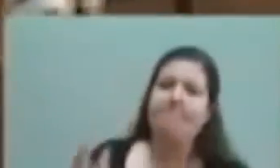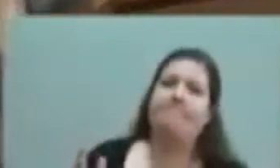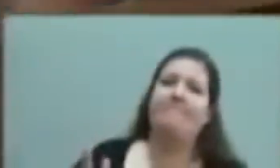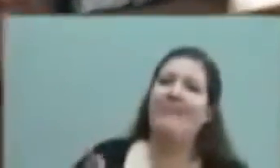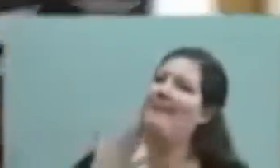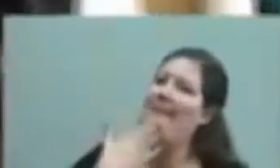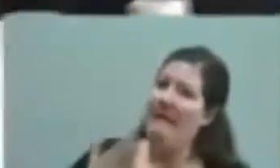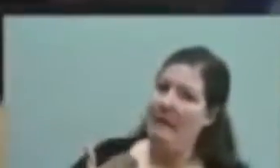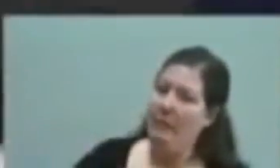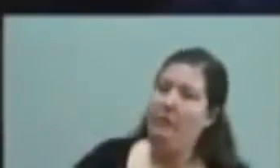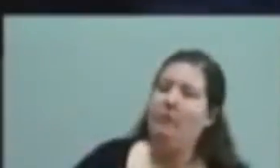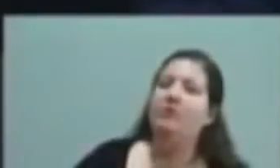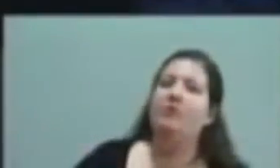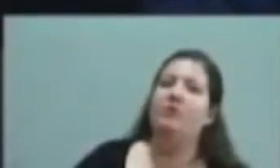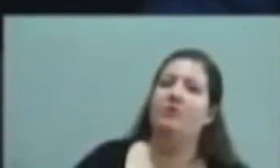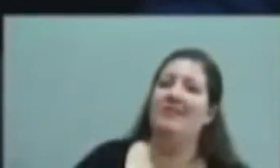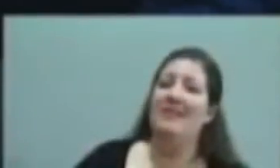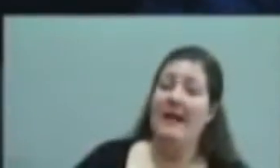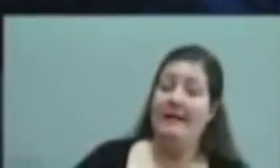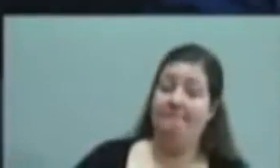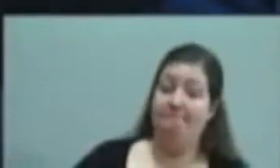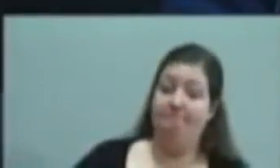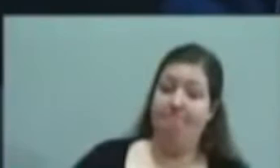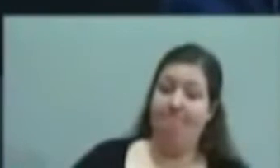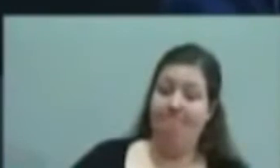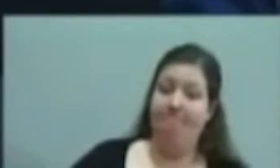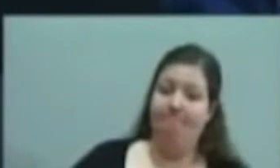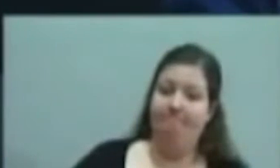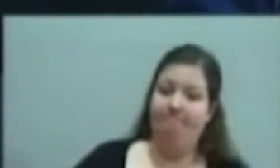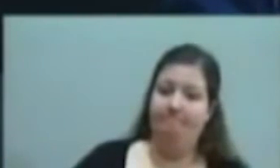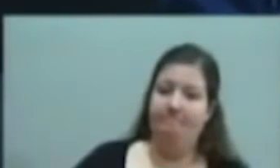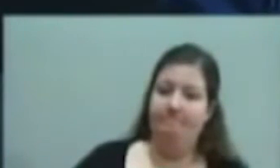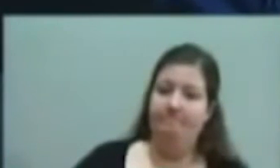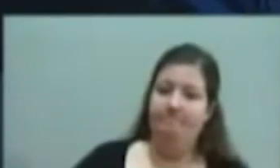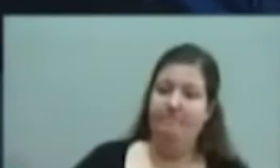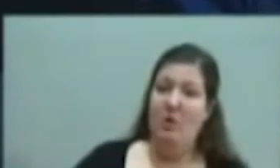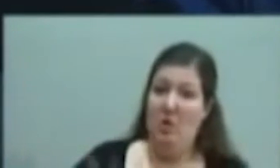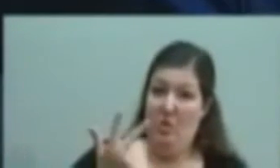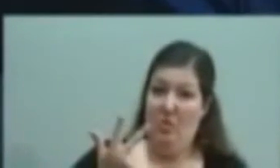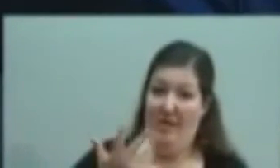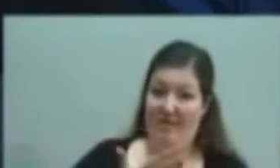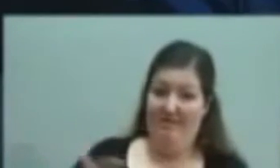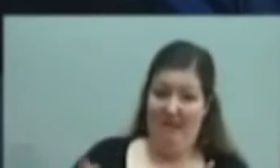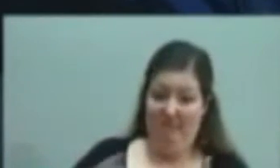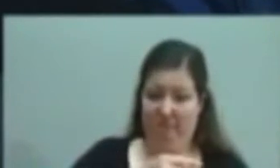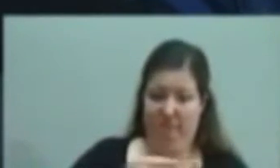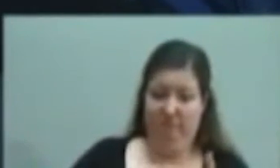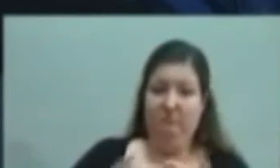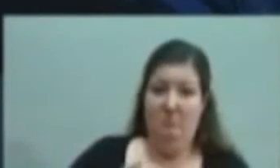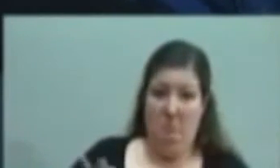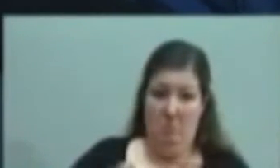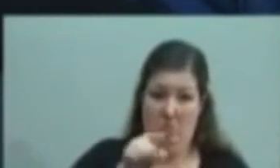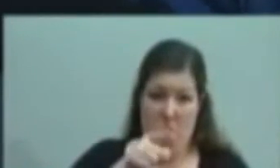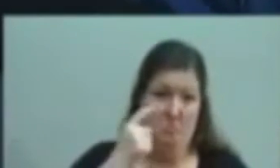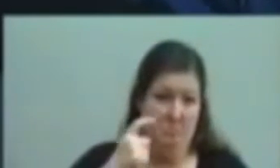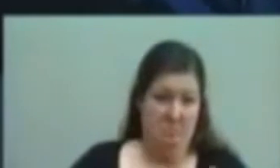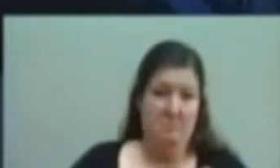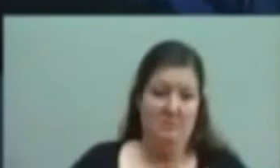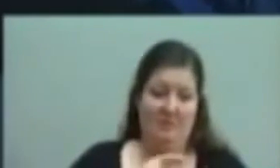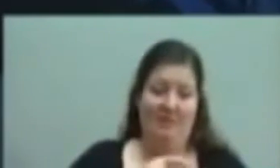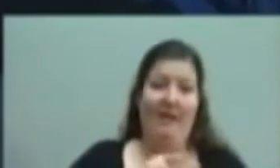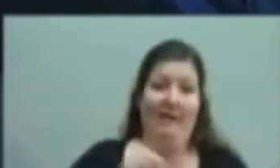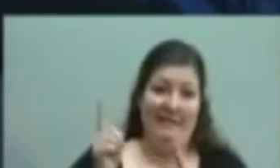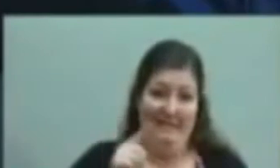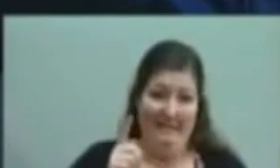for that. And it looks like the three big things that you pulled out, the student